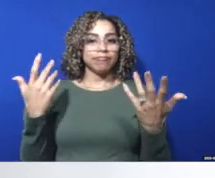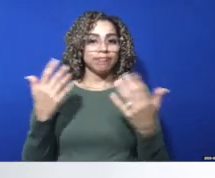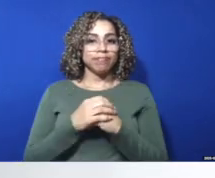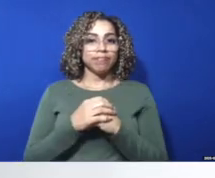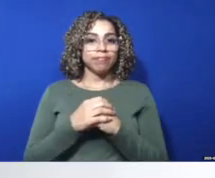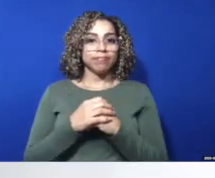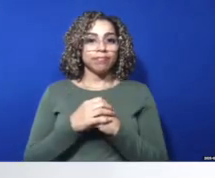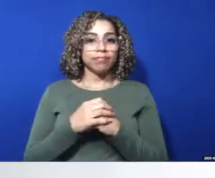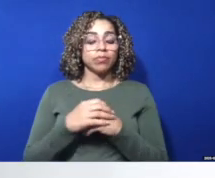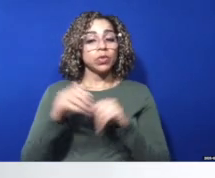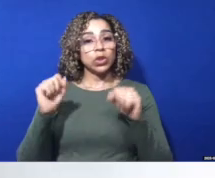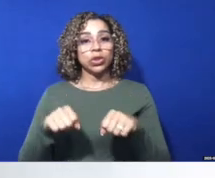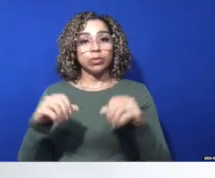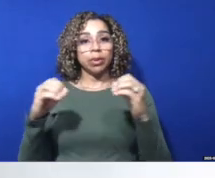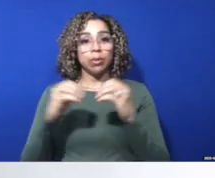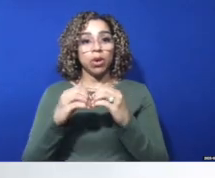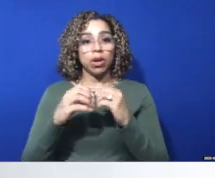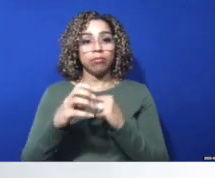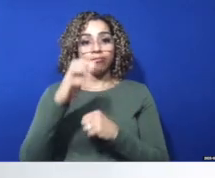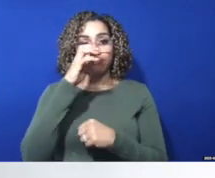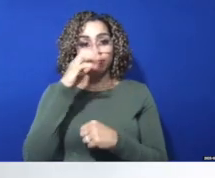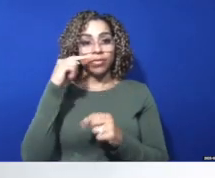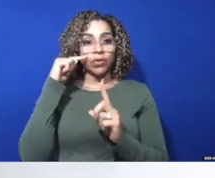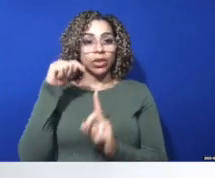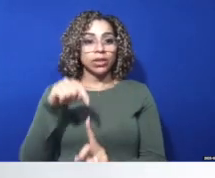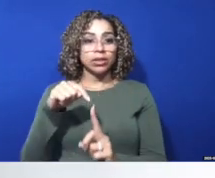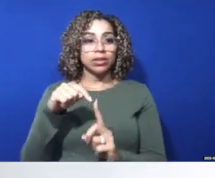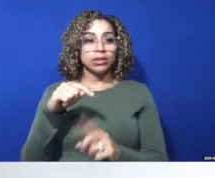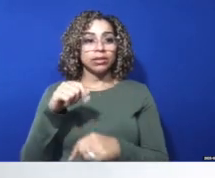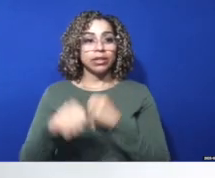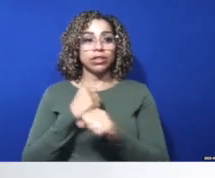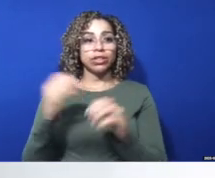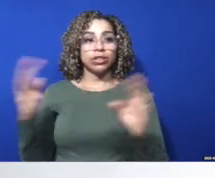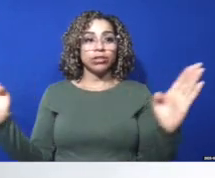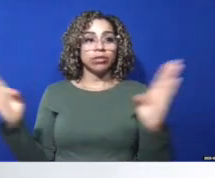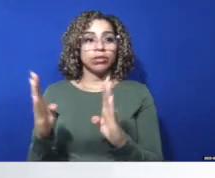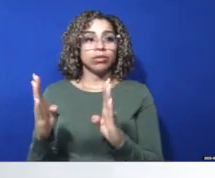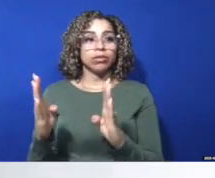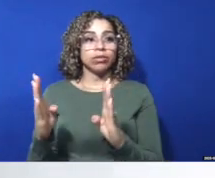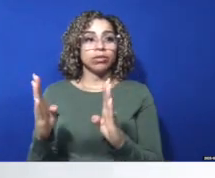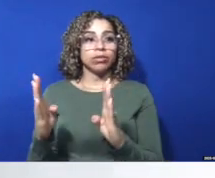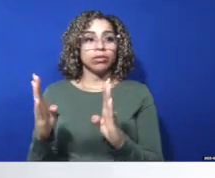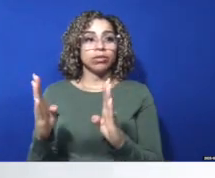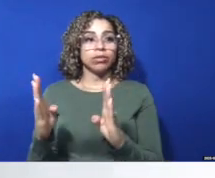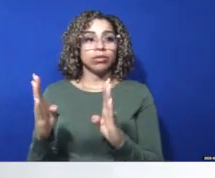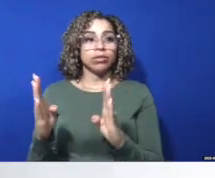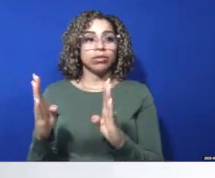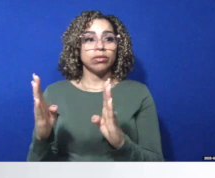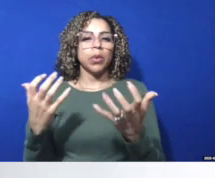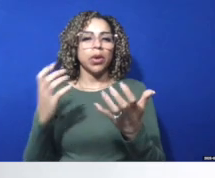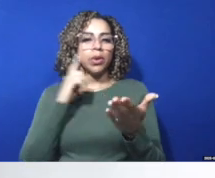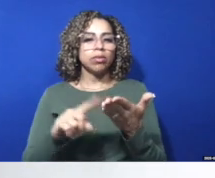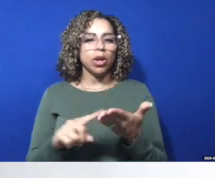more stringent in this space. And I think that's something that we want to explore in this idea of using it as a needs-based type